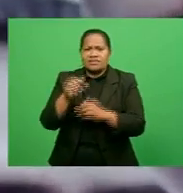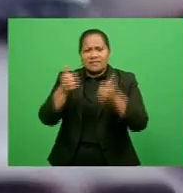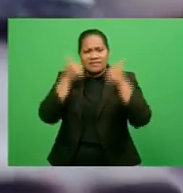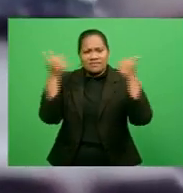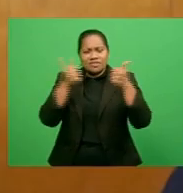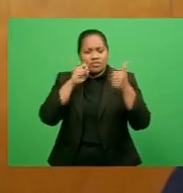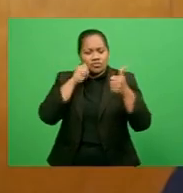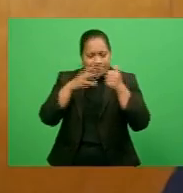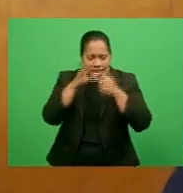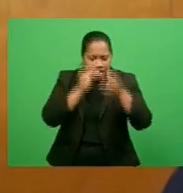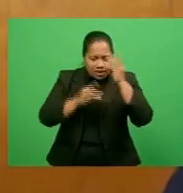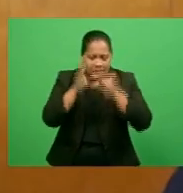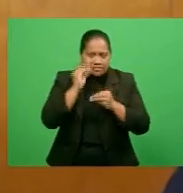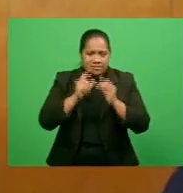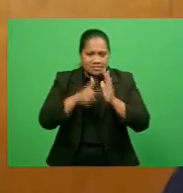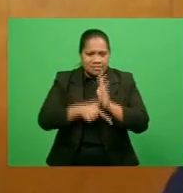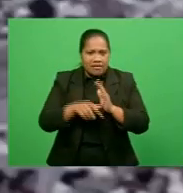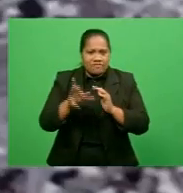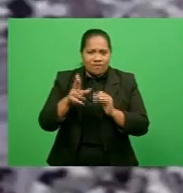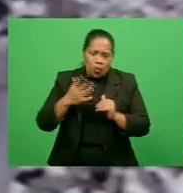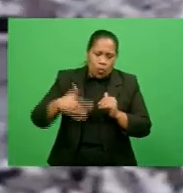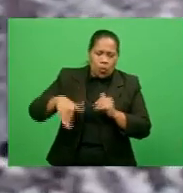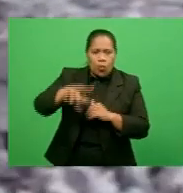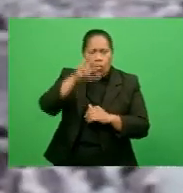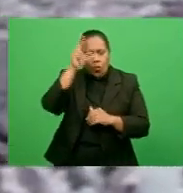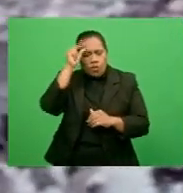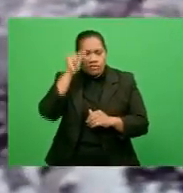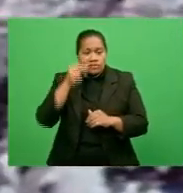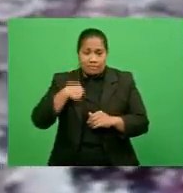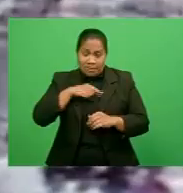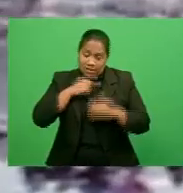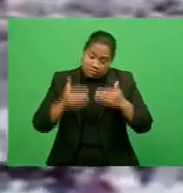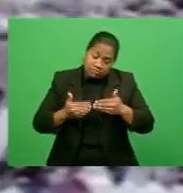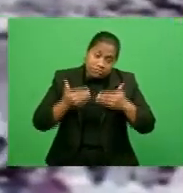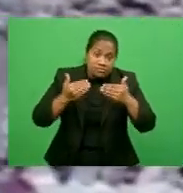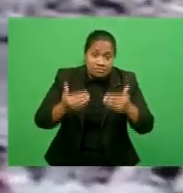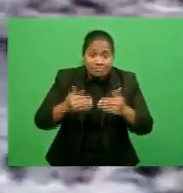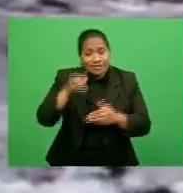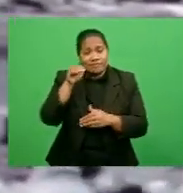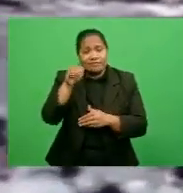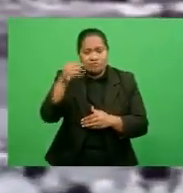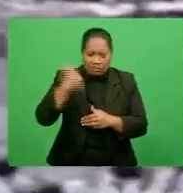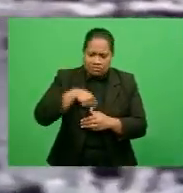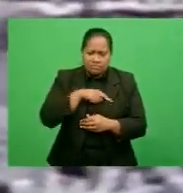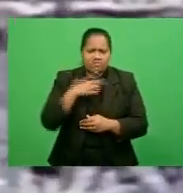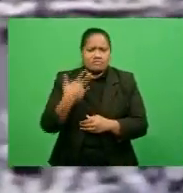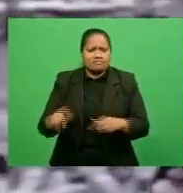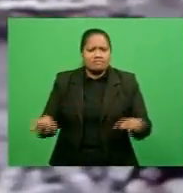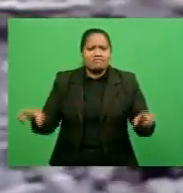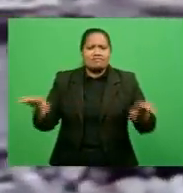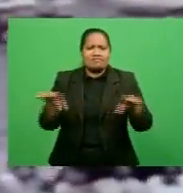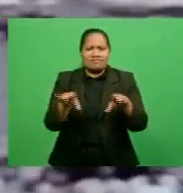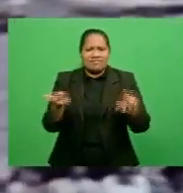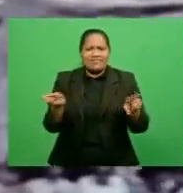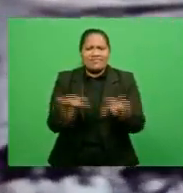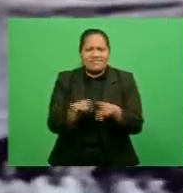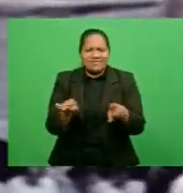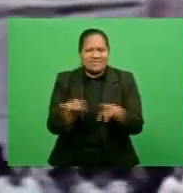we move forward in future, we will all have a common platform for